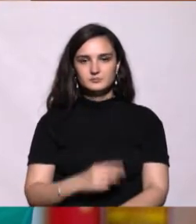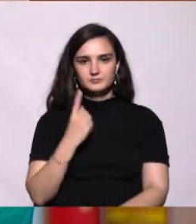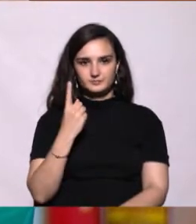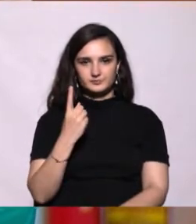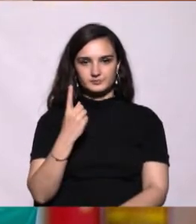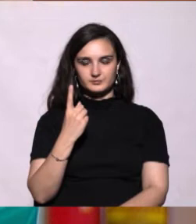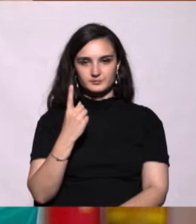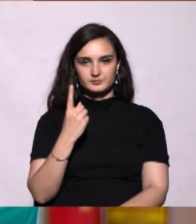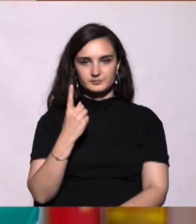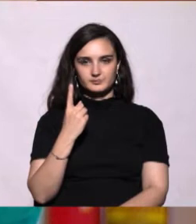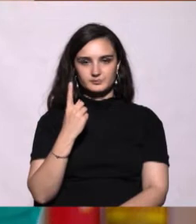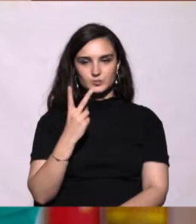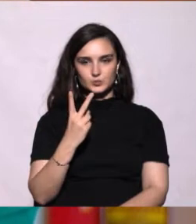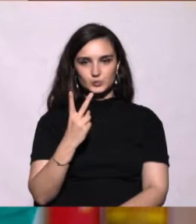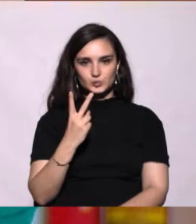One.